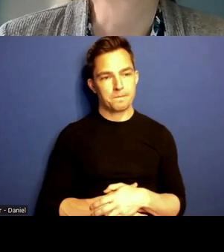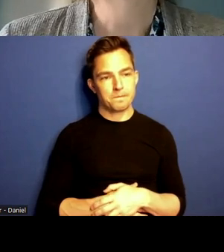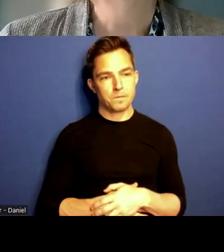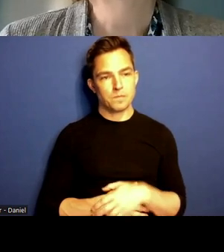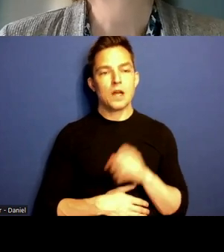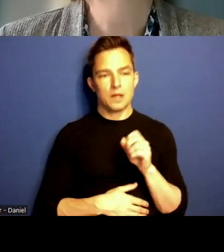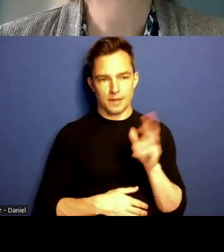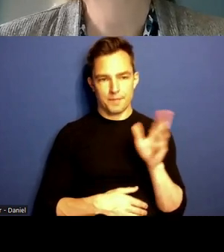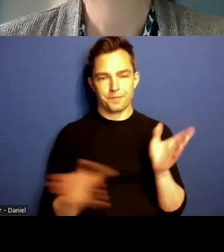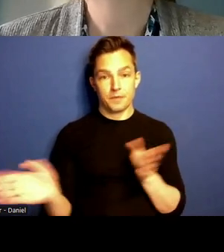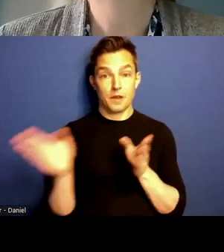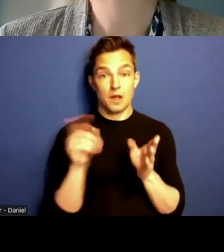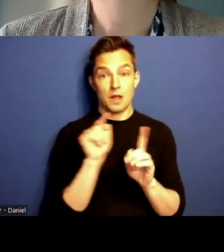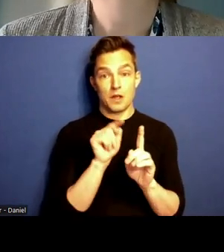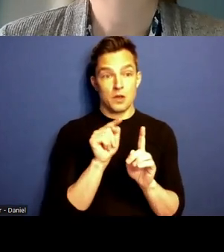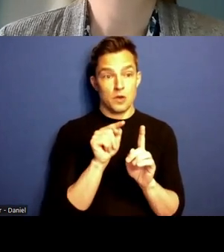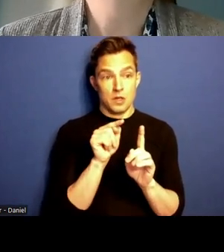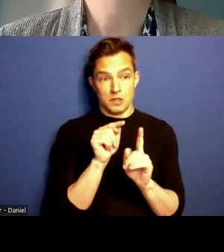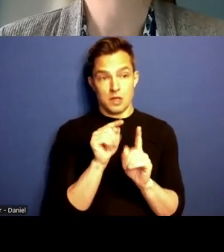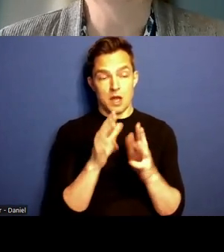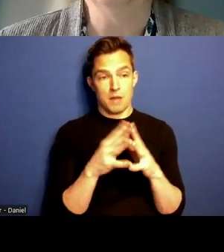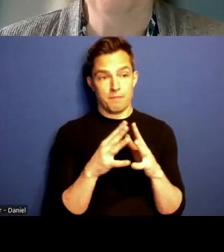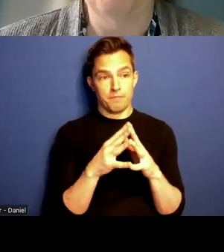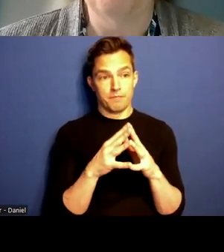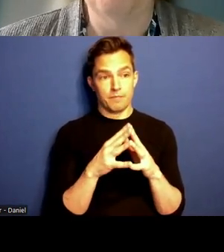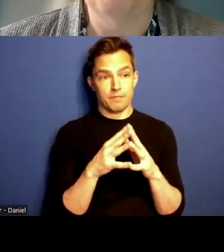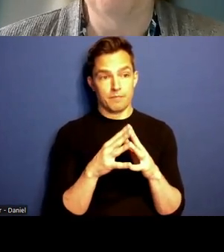Okay. So when ADAP